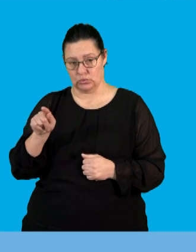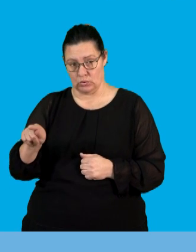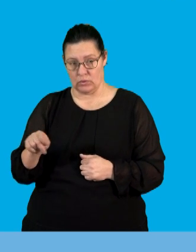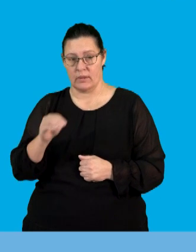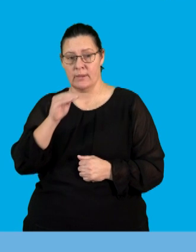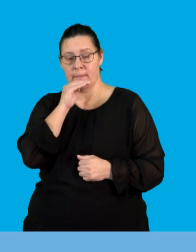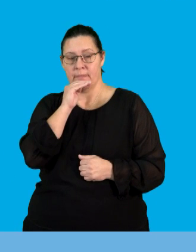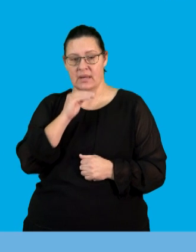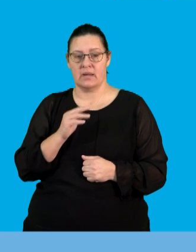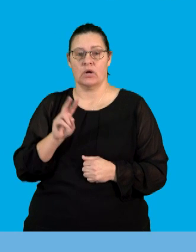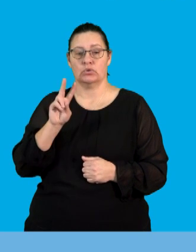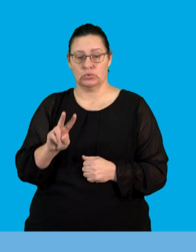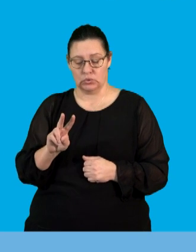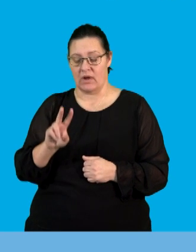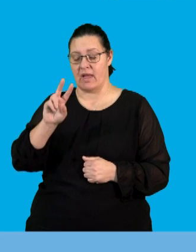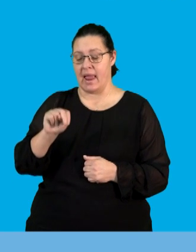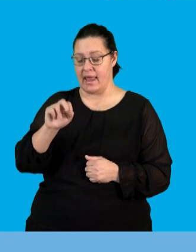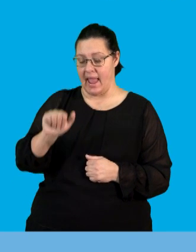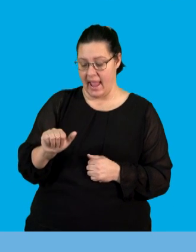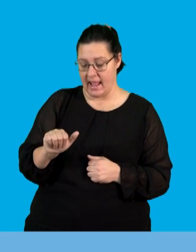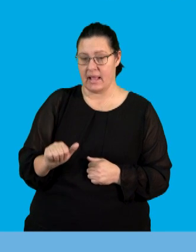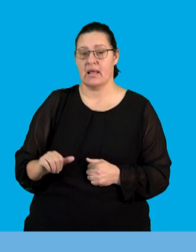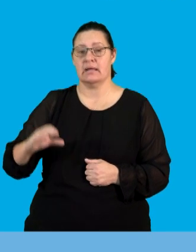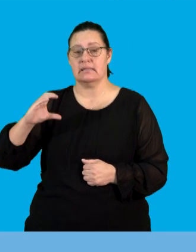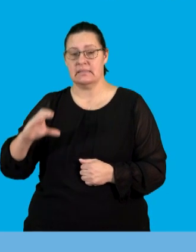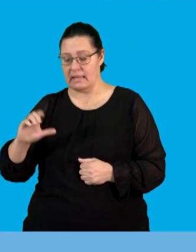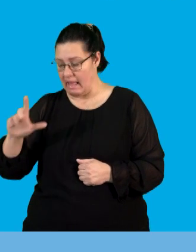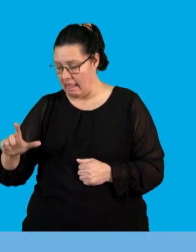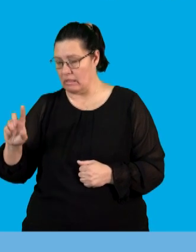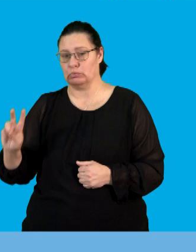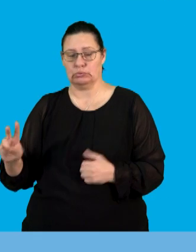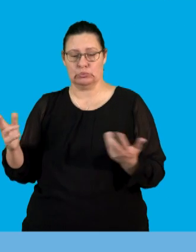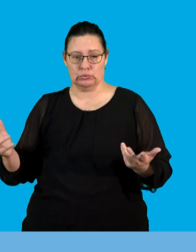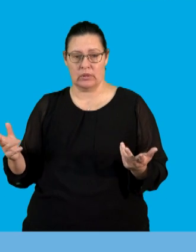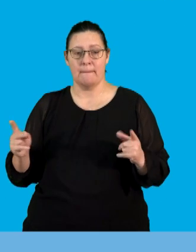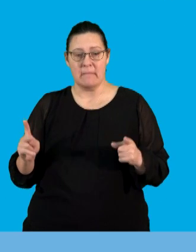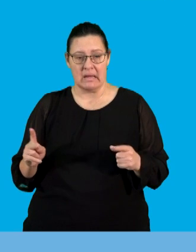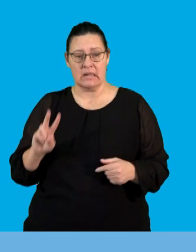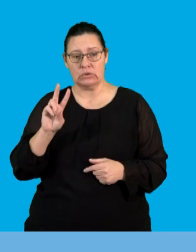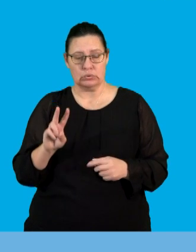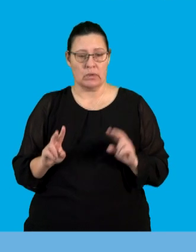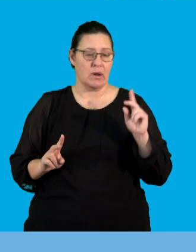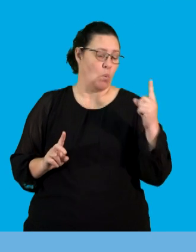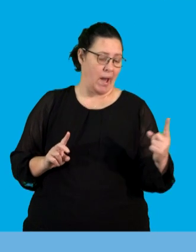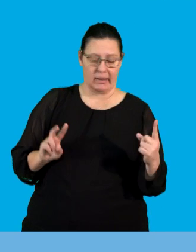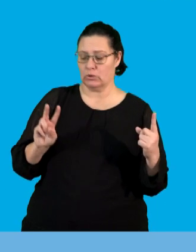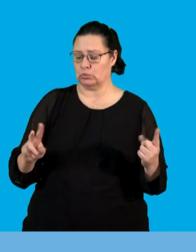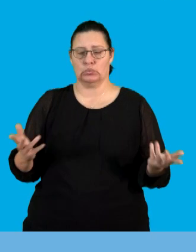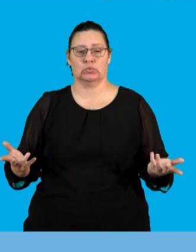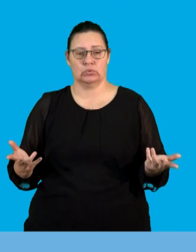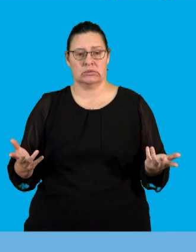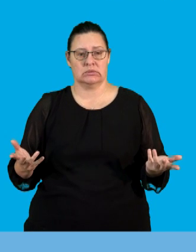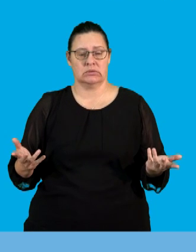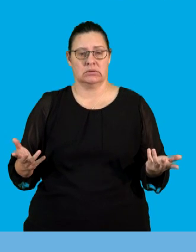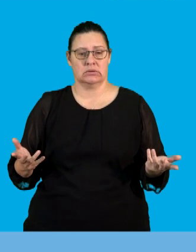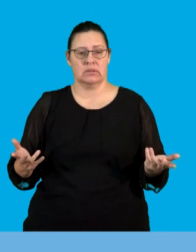there, that 2 tells me that I have 2 molecules of NaCl, which means the chlorine, there's going to be 2 of them. But that creates